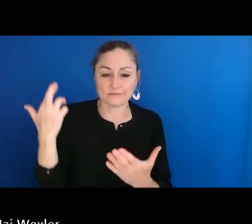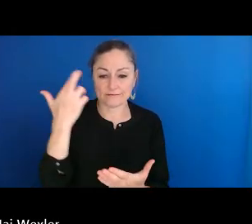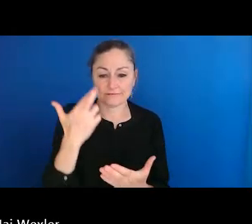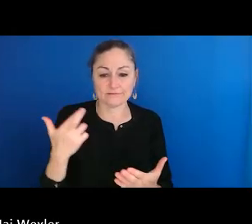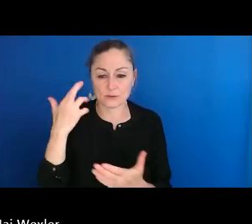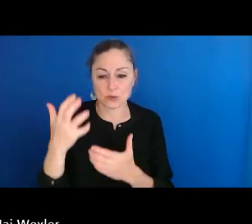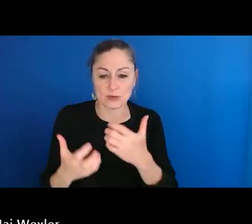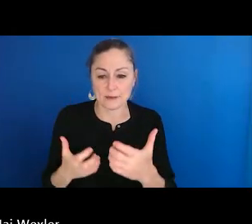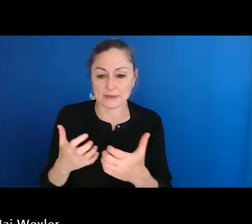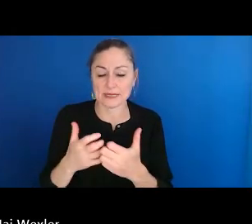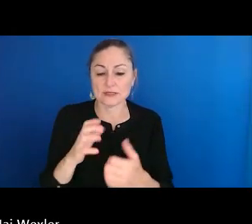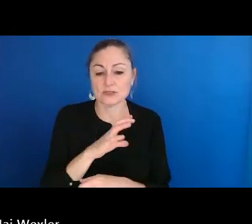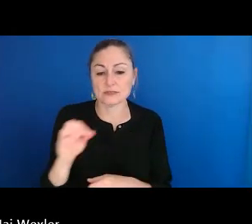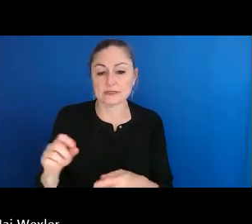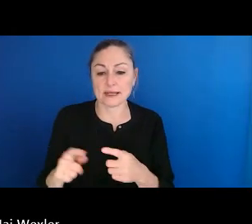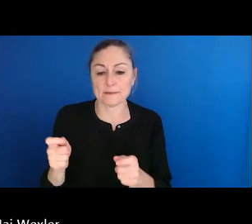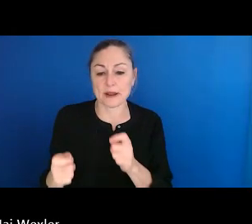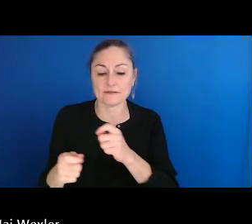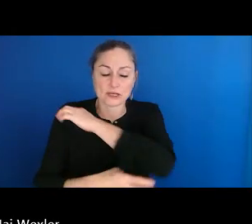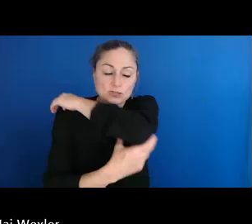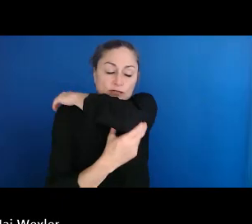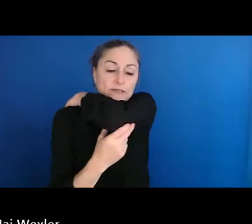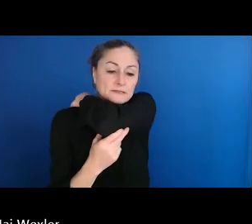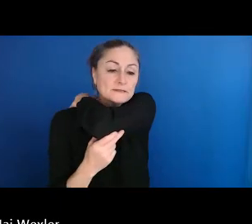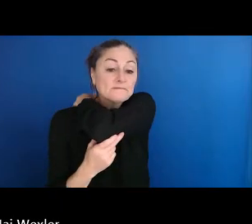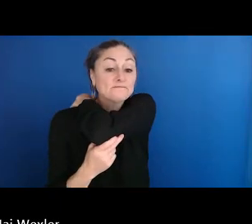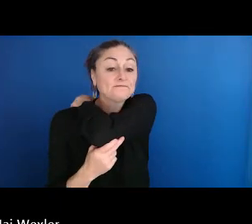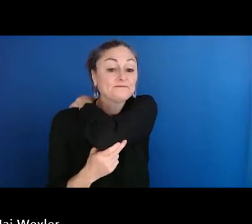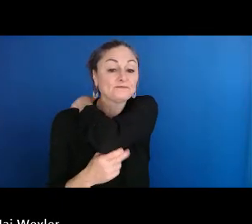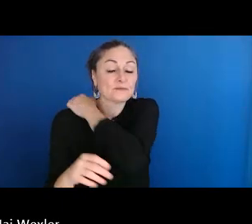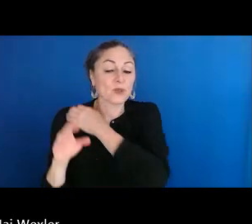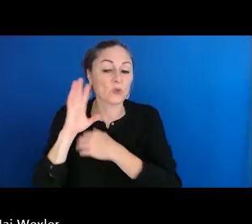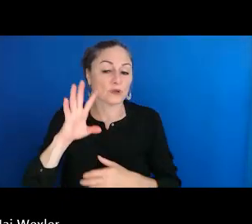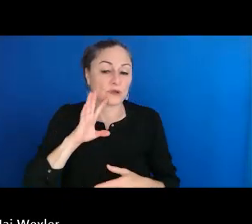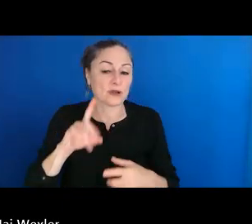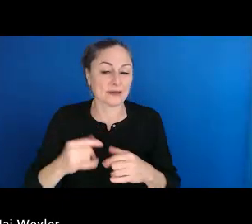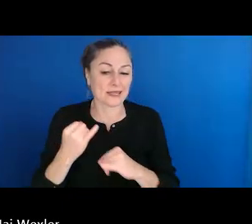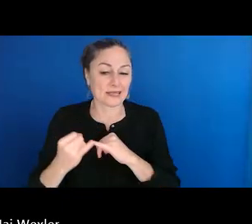and modifications, which we'll be talking about next.